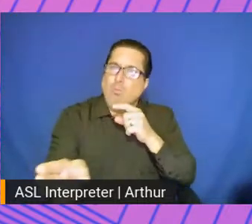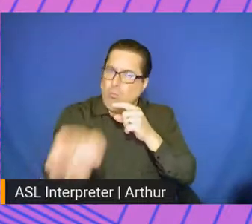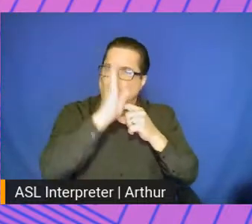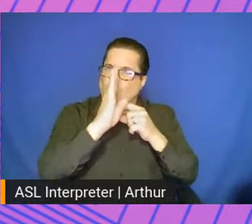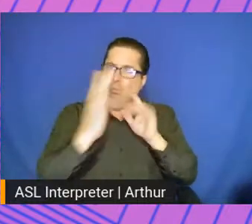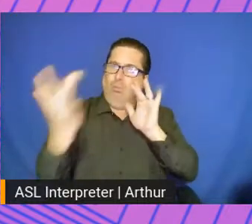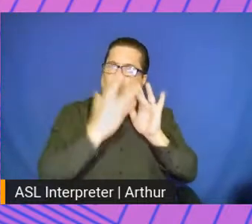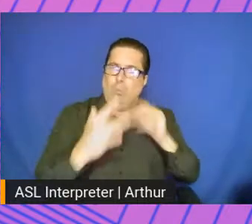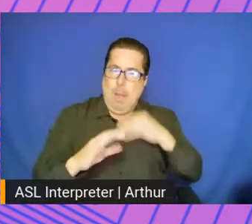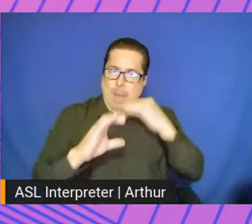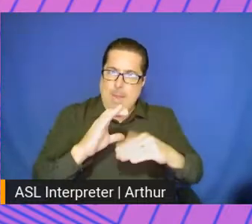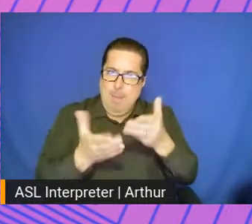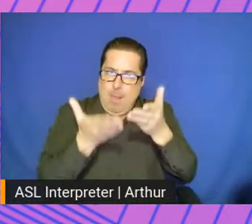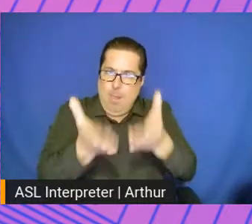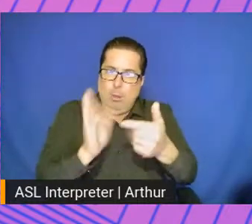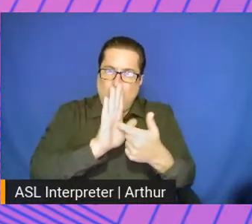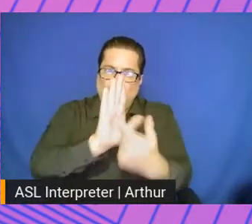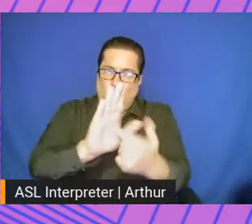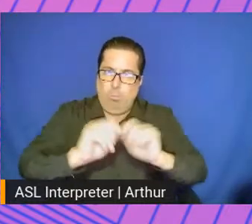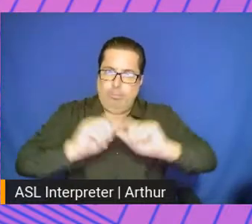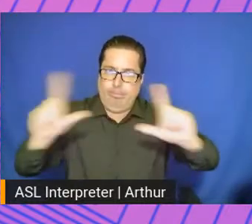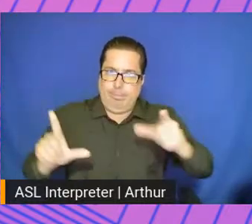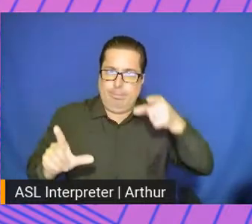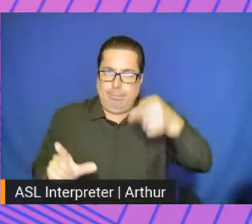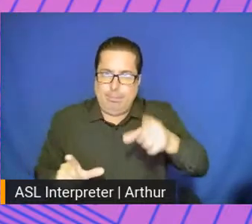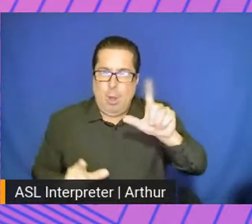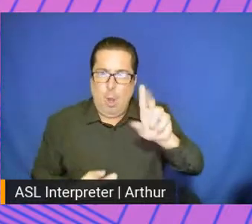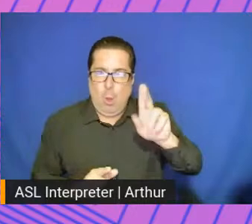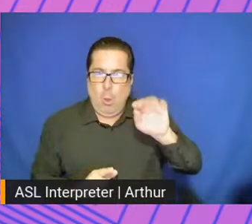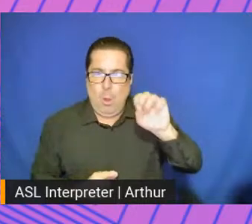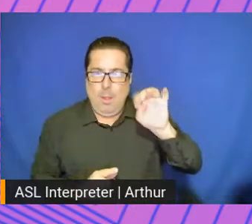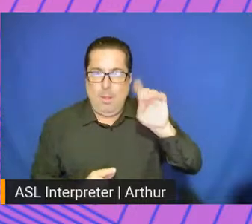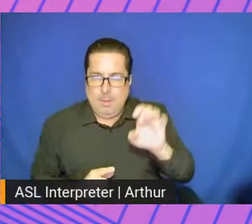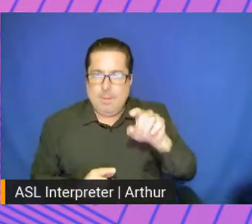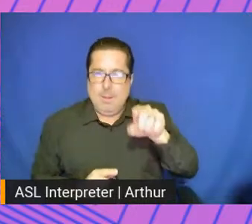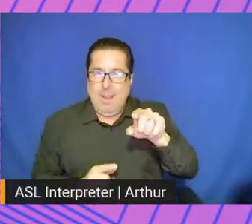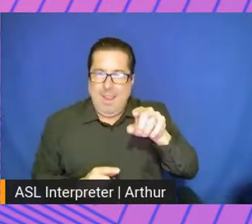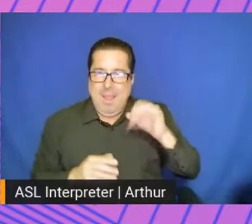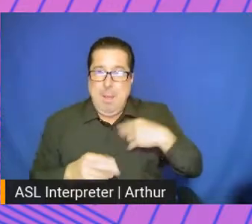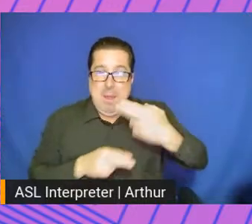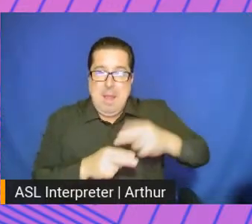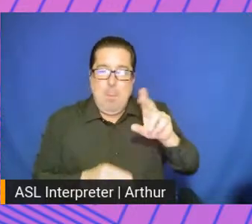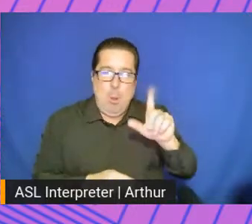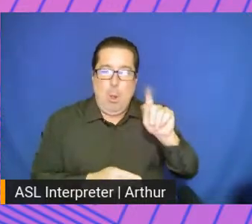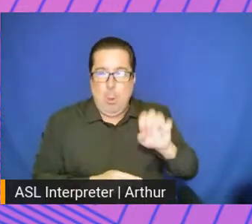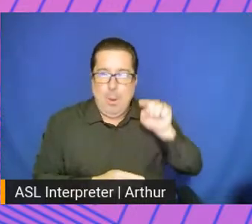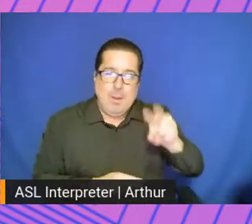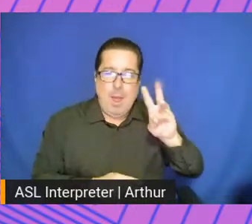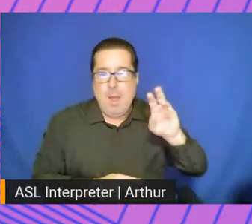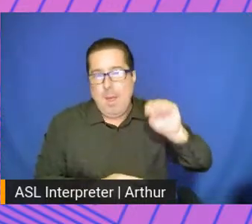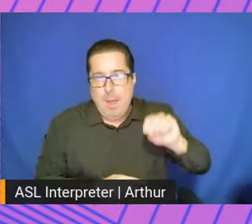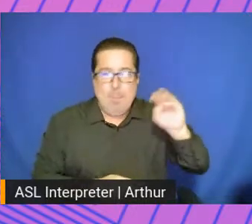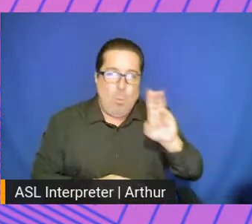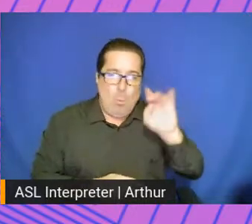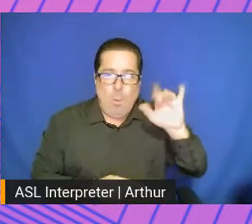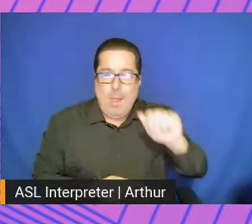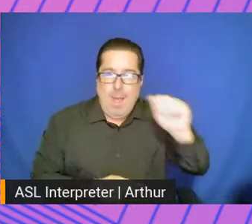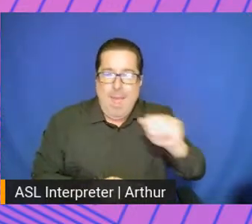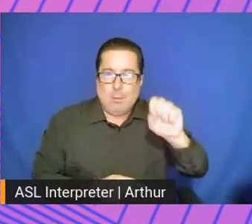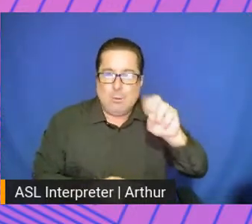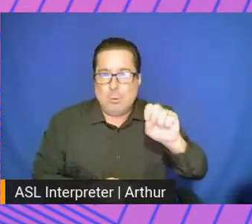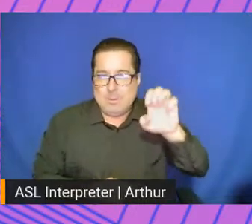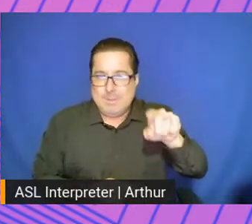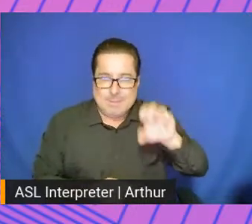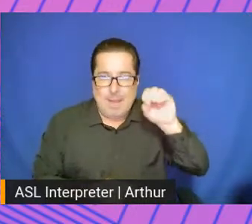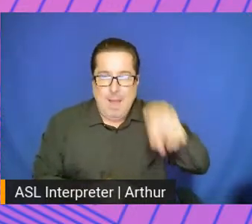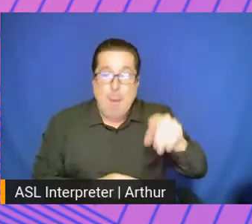email address is over there, luke.mwila@susa.com, or you can also reach out to me on Twitter at Luke9. And if you want to check out some of my video resources, I